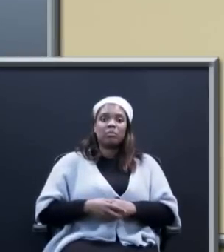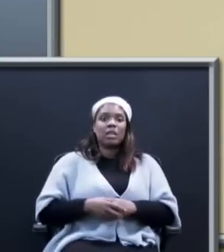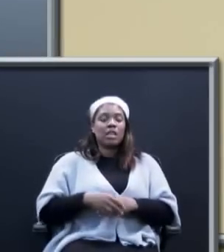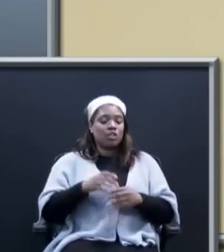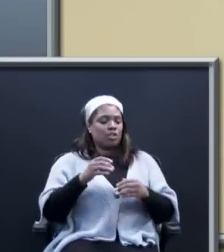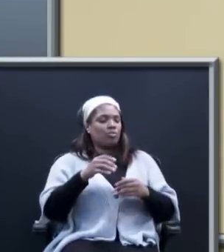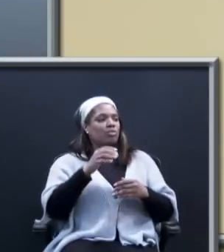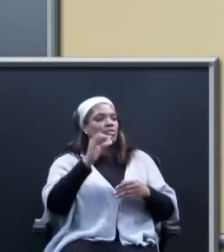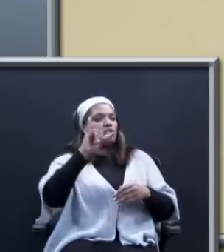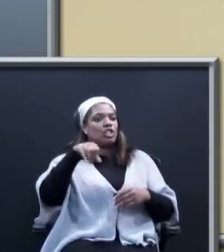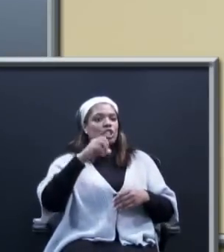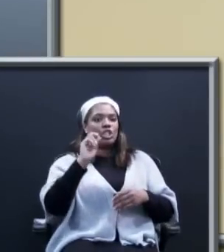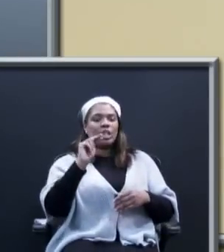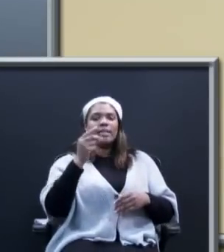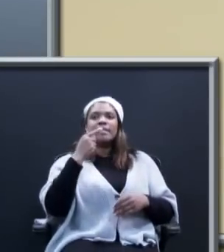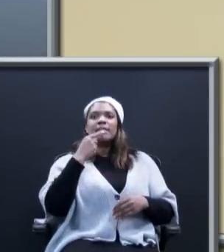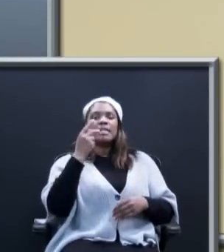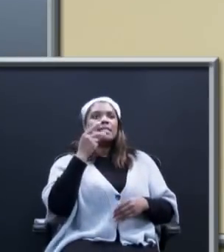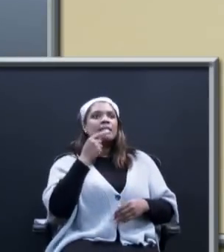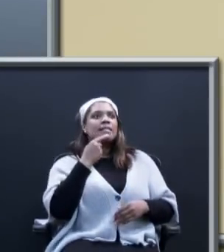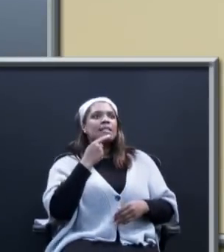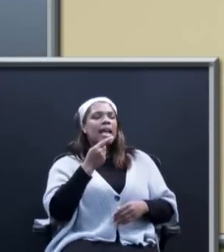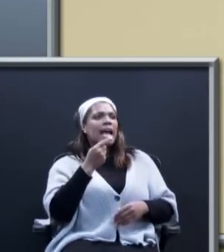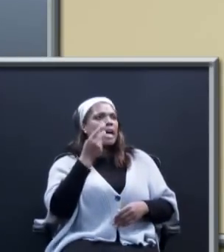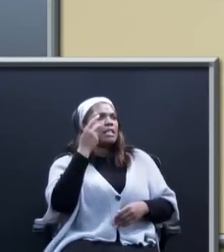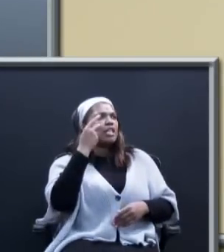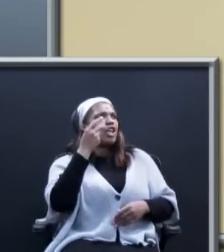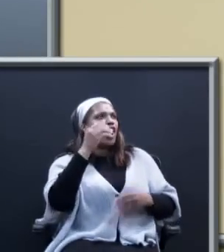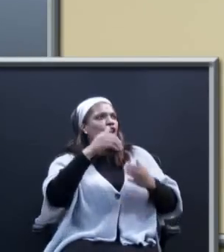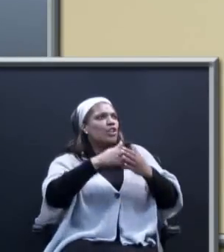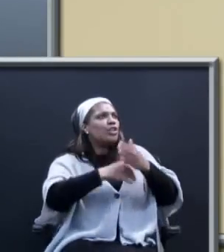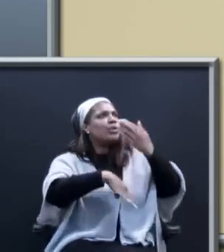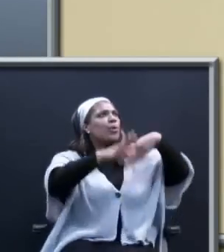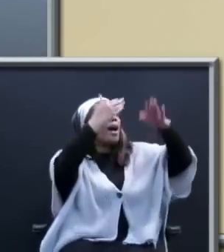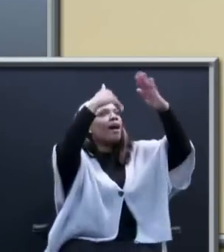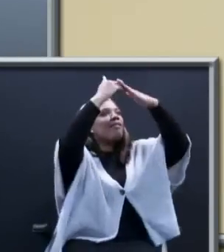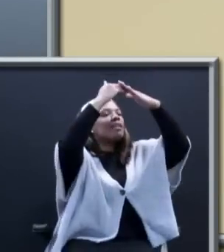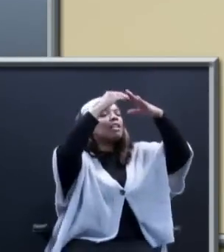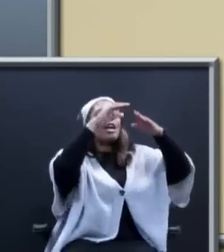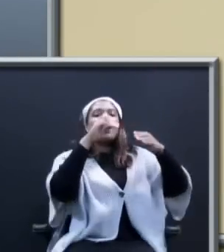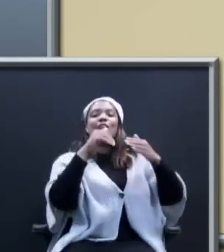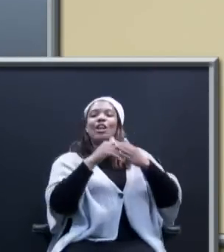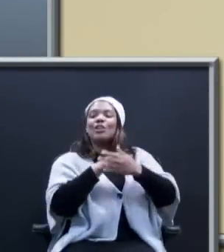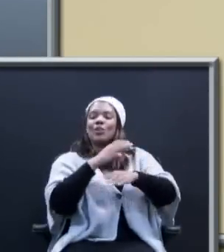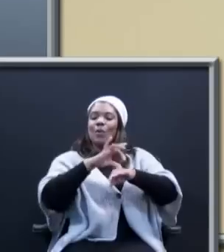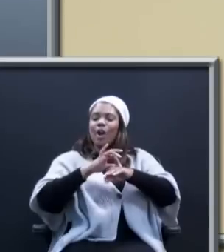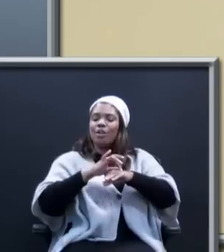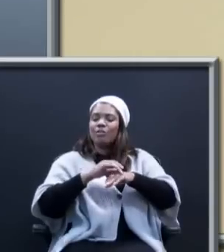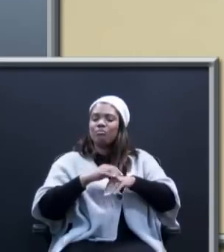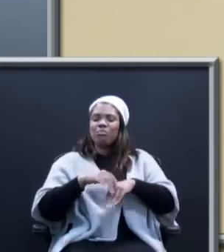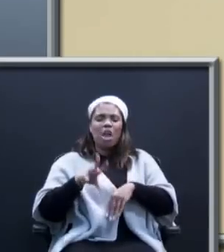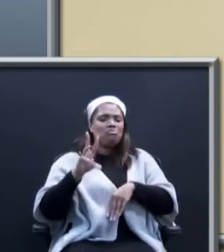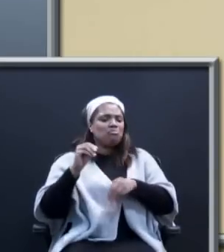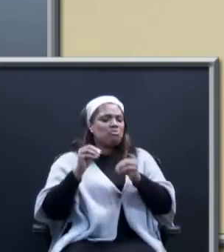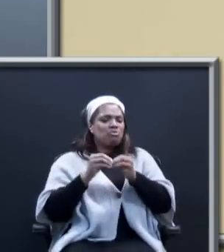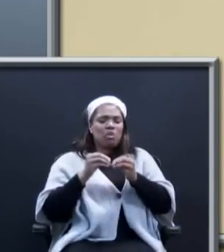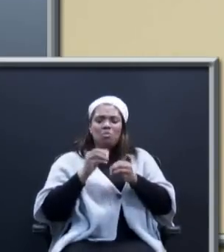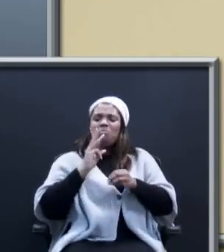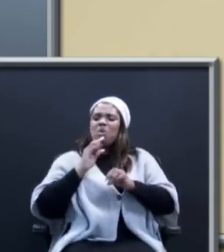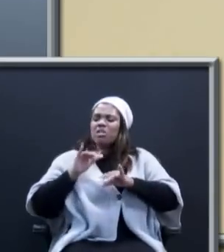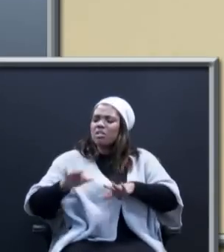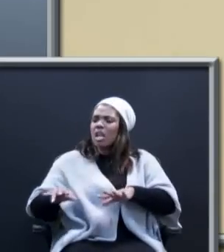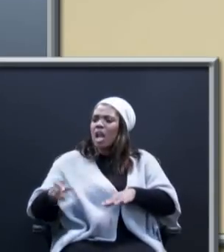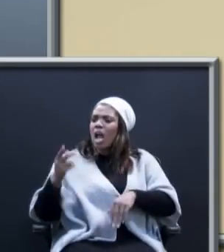new earth. For the first heaven and the first earth were passed away, and there was no more sea. Go ahead. And I, John, saw the holy